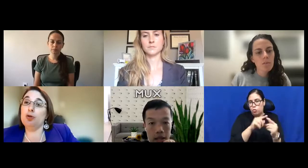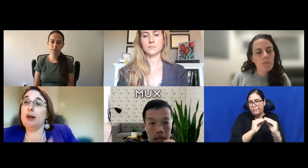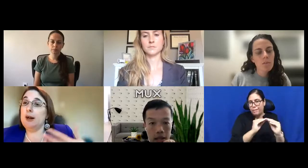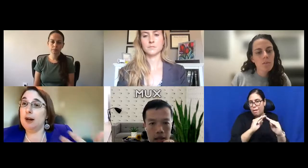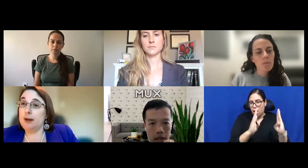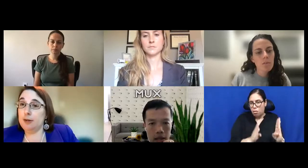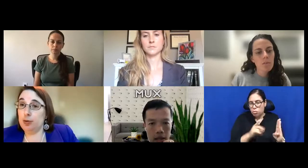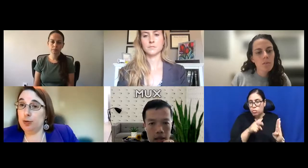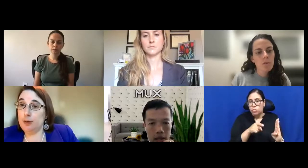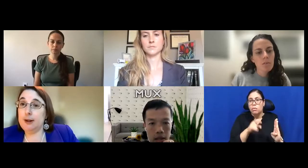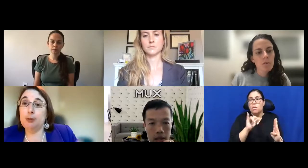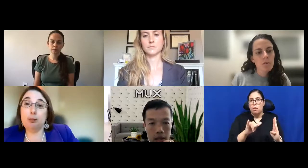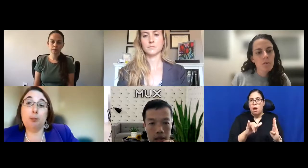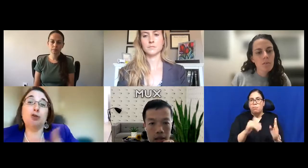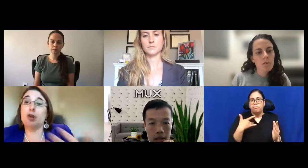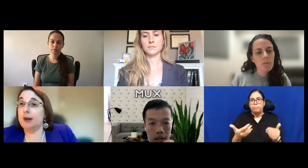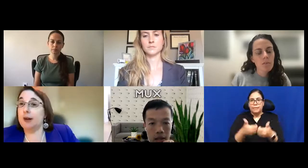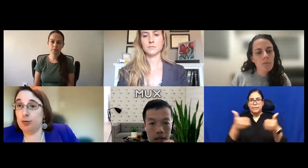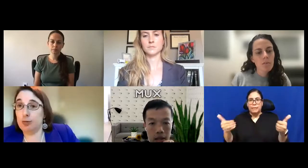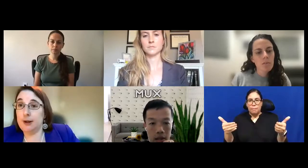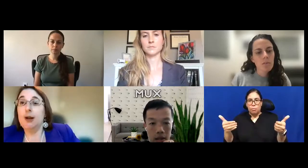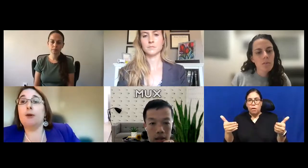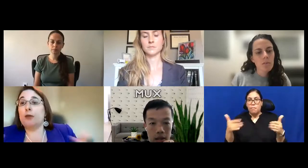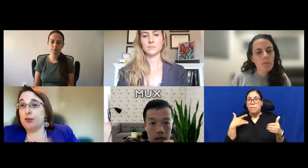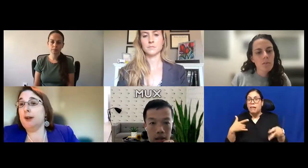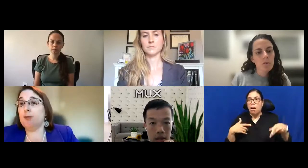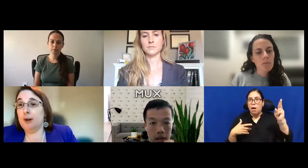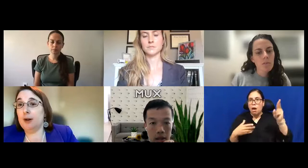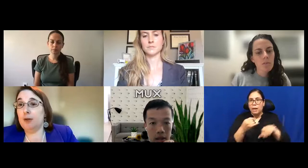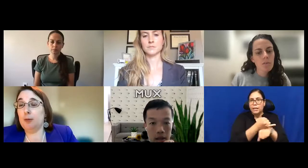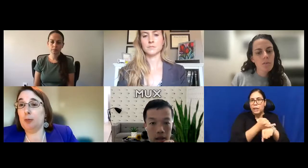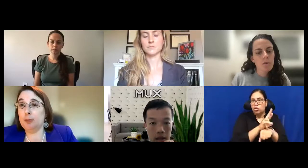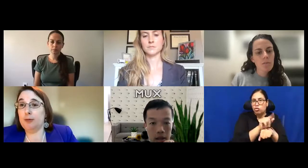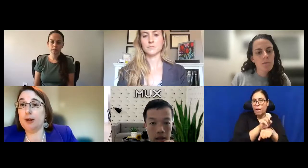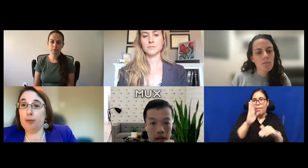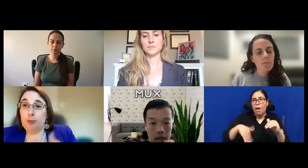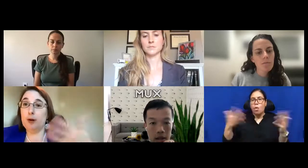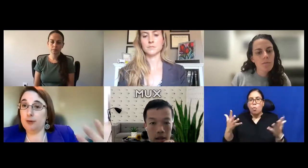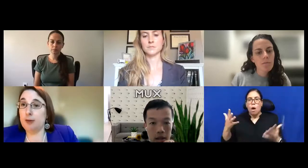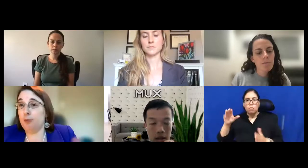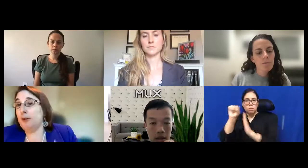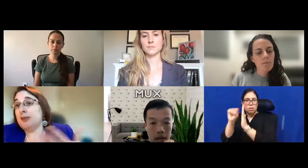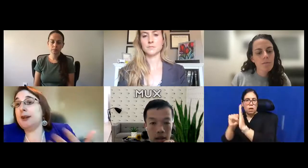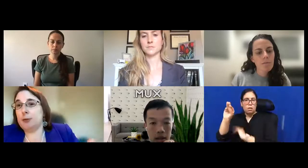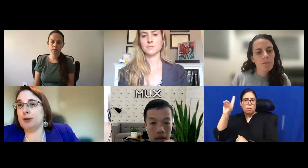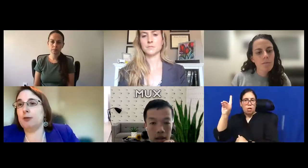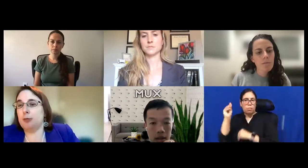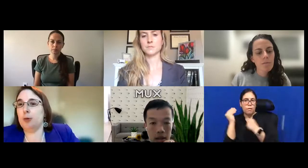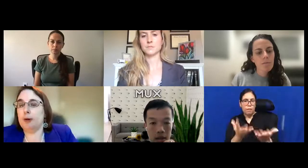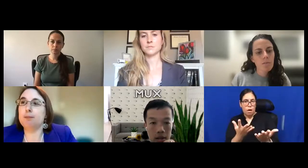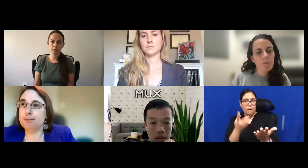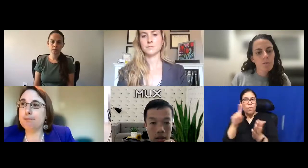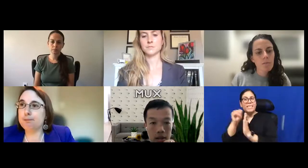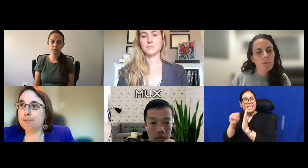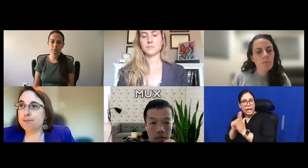it's usually at a higher interest rate. And it was much higher interest rate than what the state of Maryland was providing through a state-specific